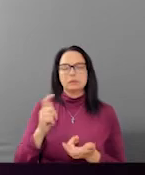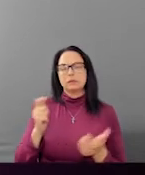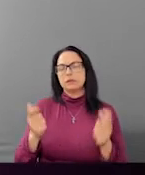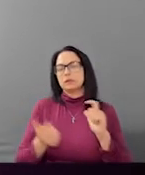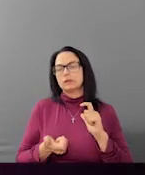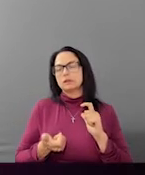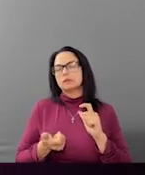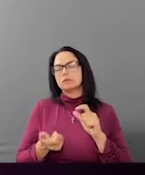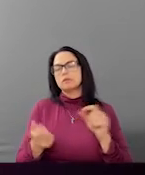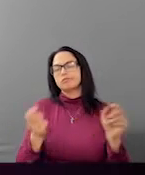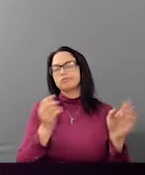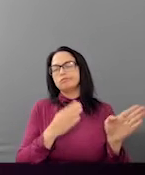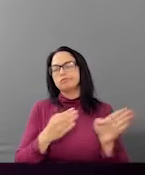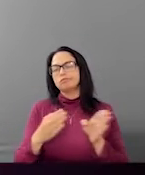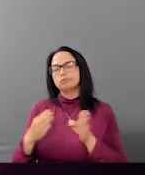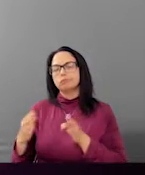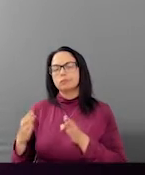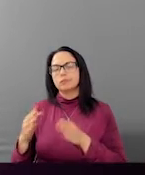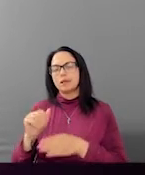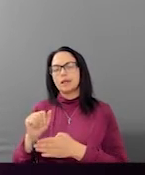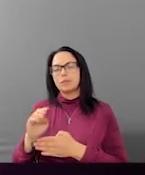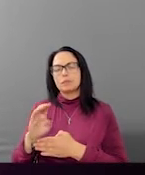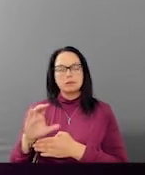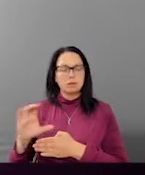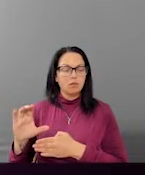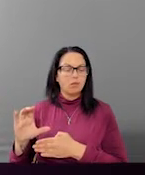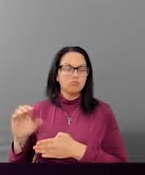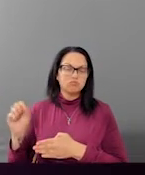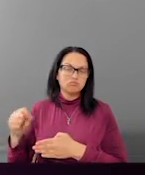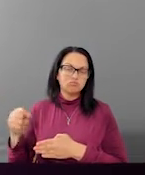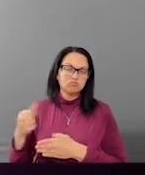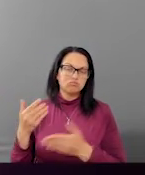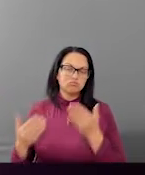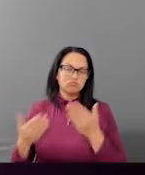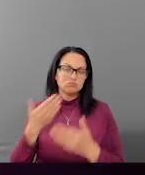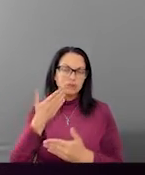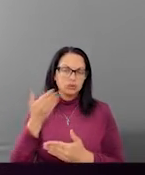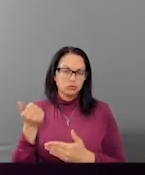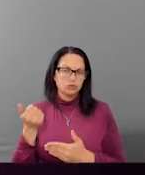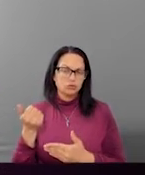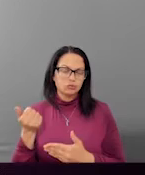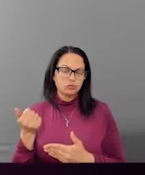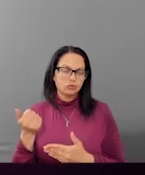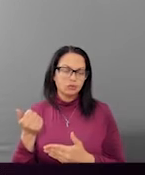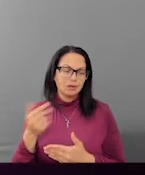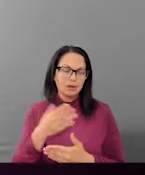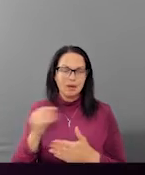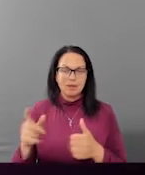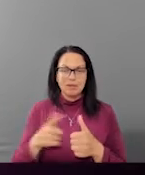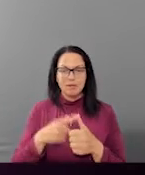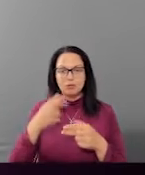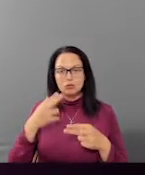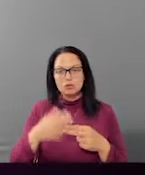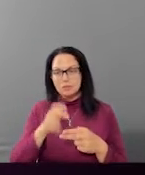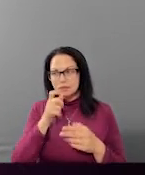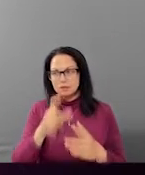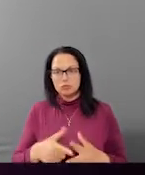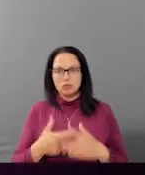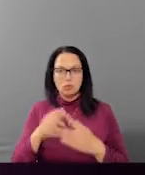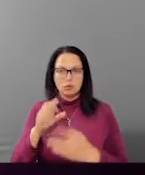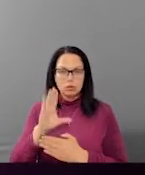to maximize the efficiency of this query, you would maybe put it in alphabetical order. And then, the first name that doesn't start with a C,